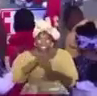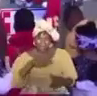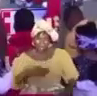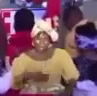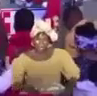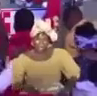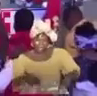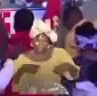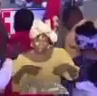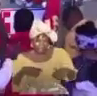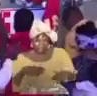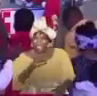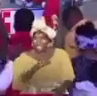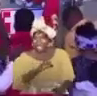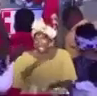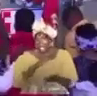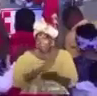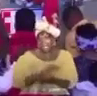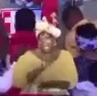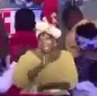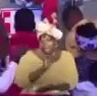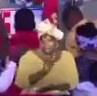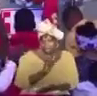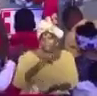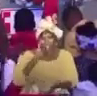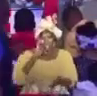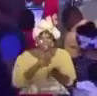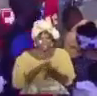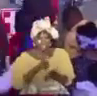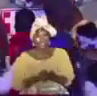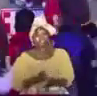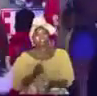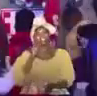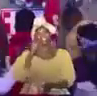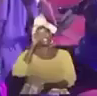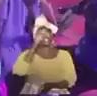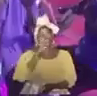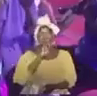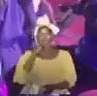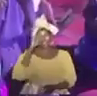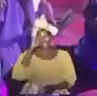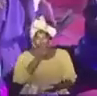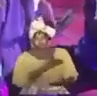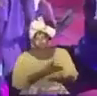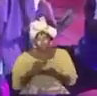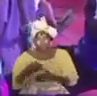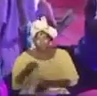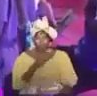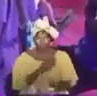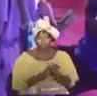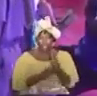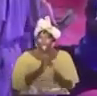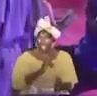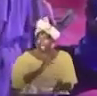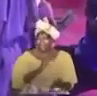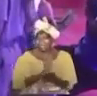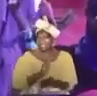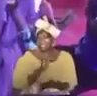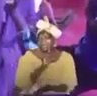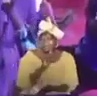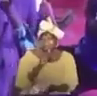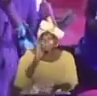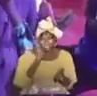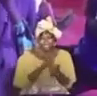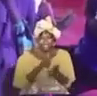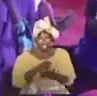life. I believe that you are the Son of God. I believe